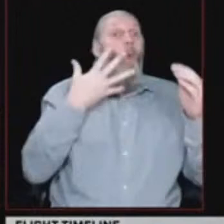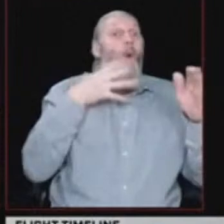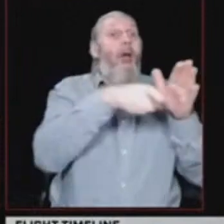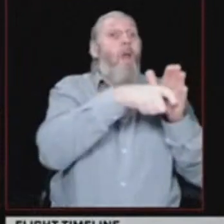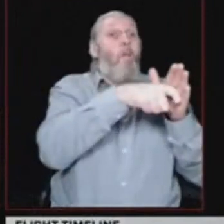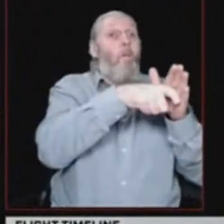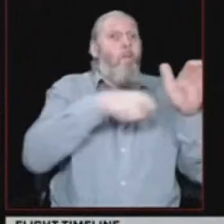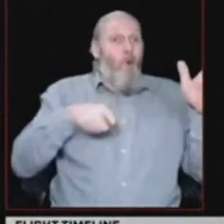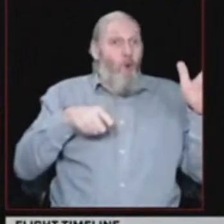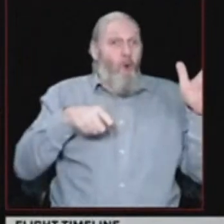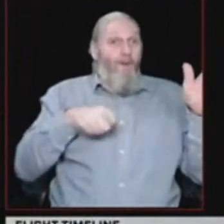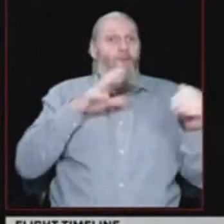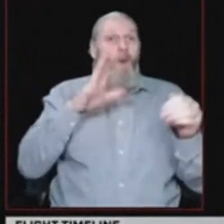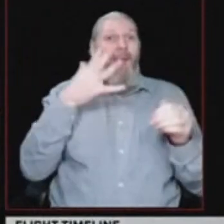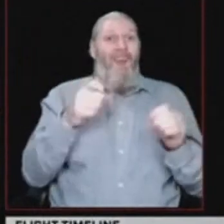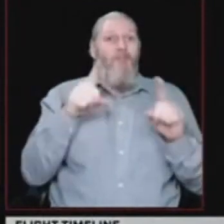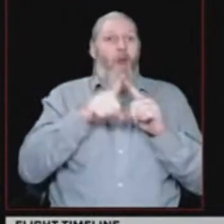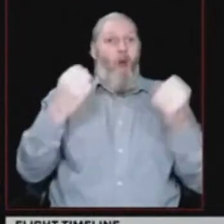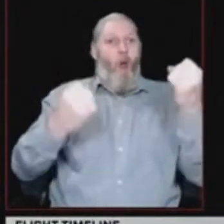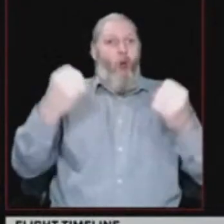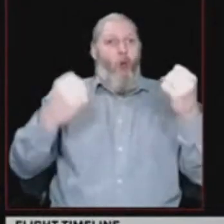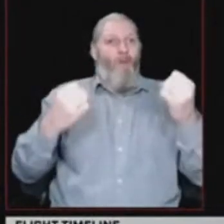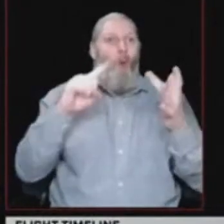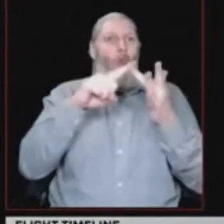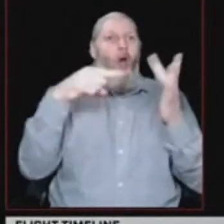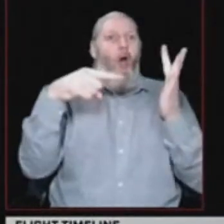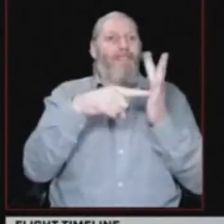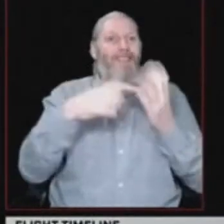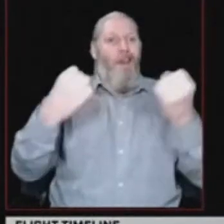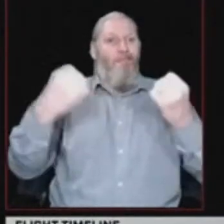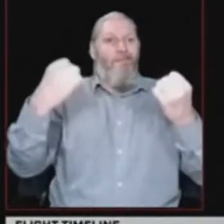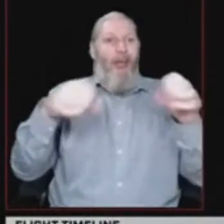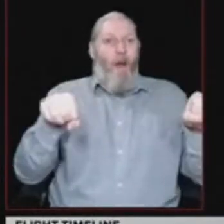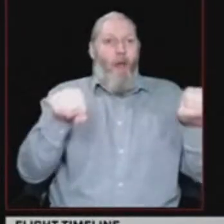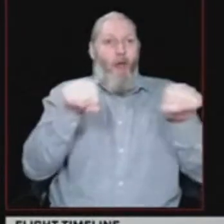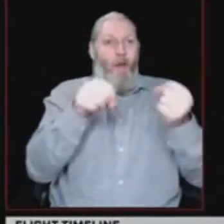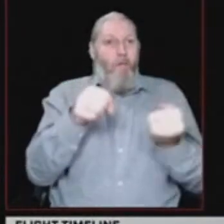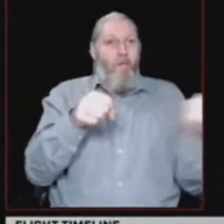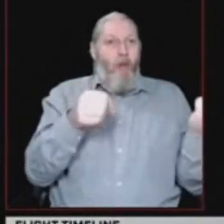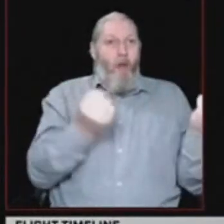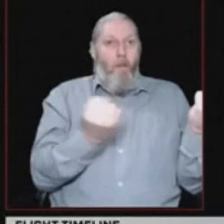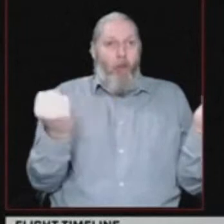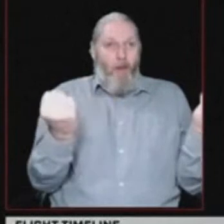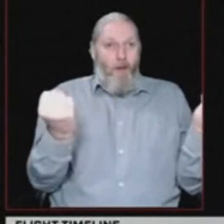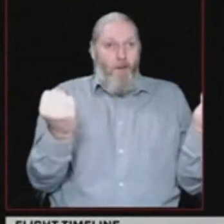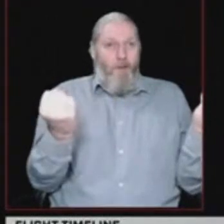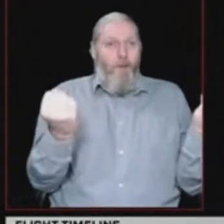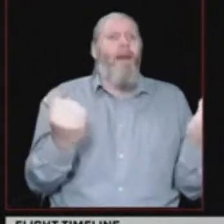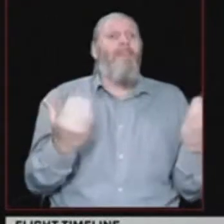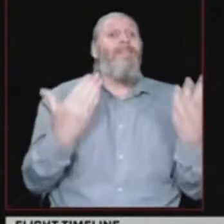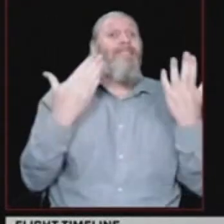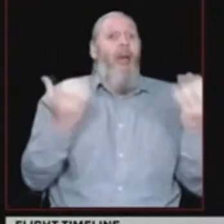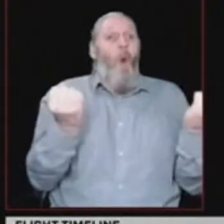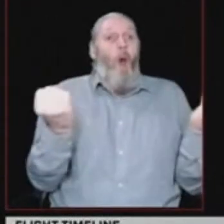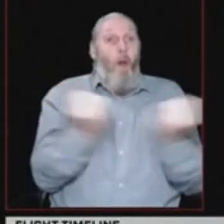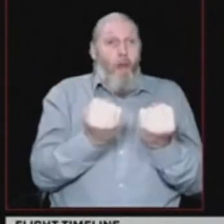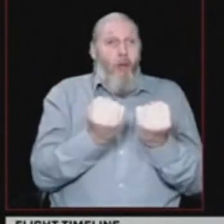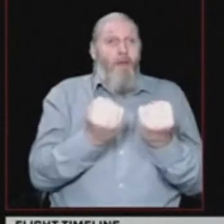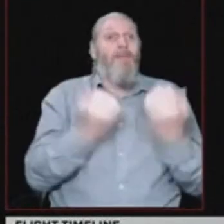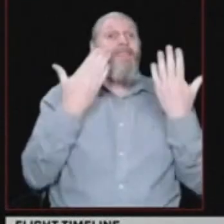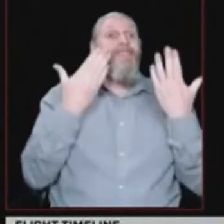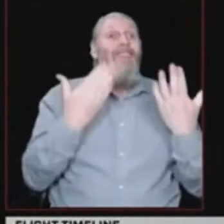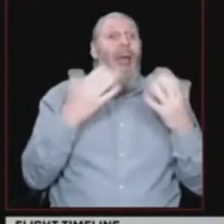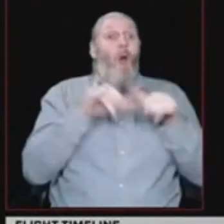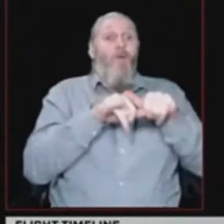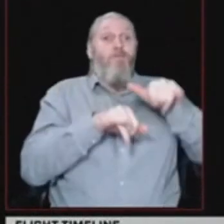on the tarmac next to Cosmic Girl, all of our data is being streamed through RF links, or radio frequency links.